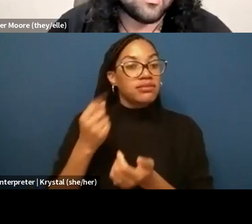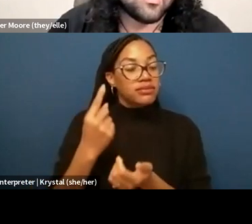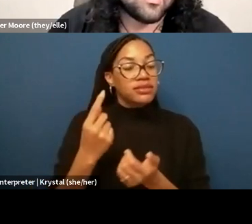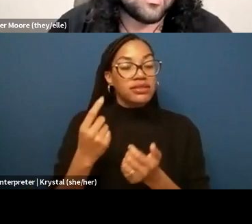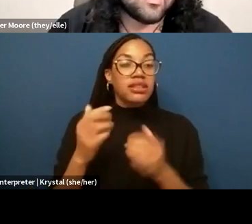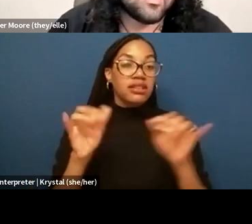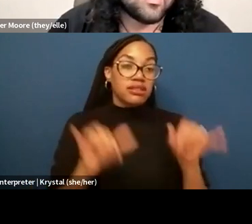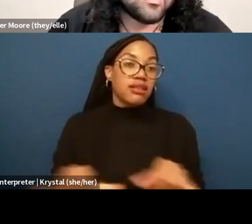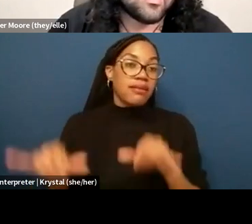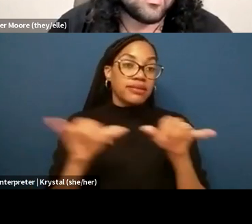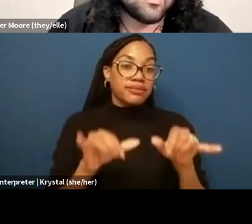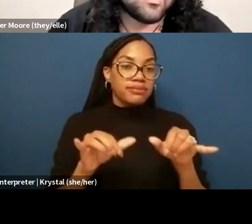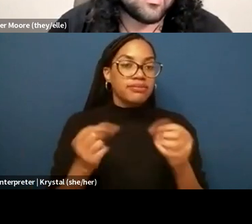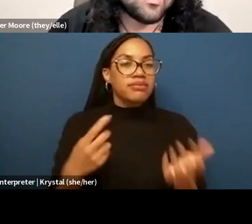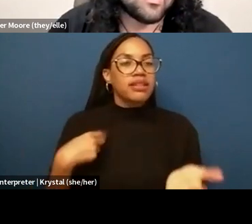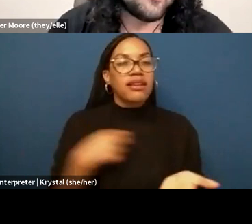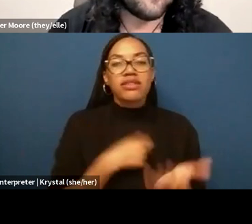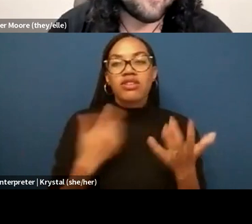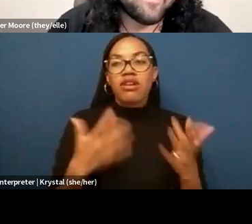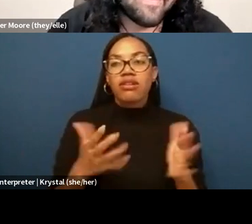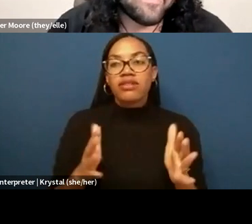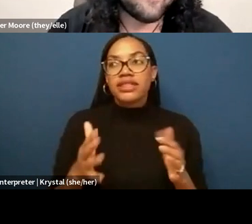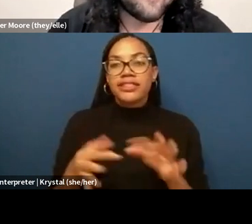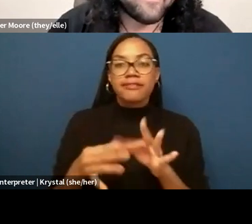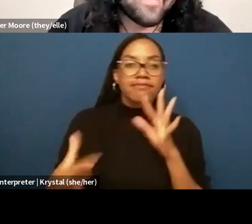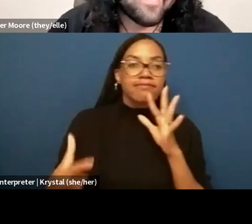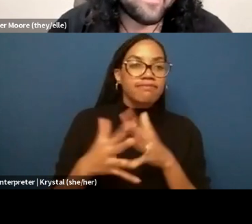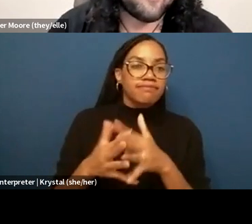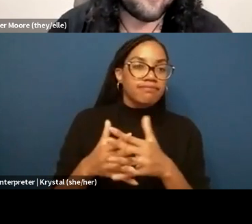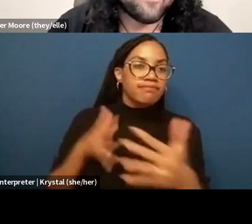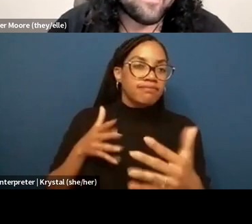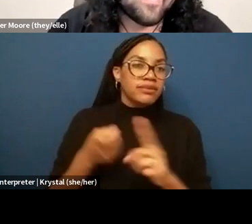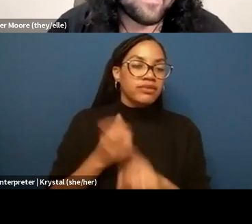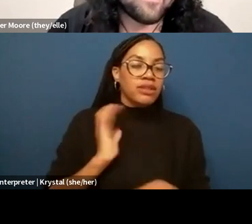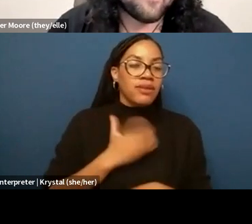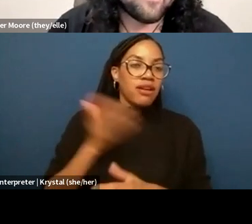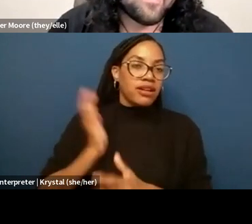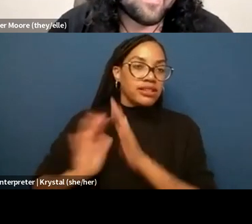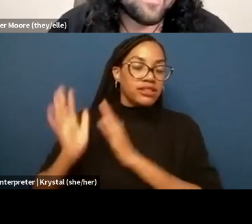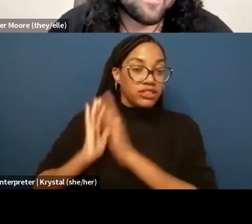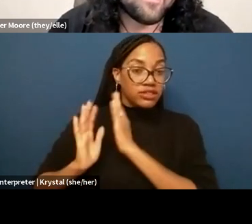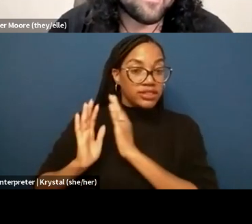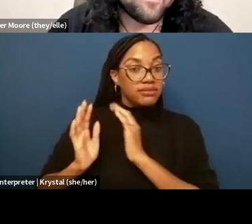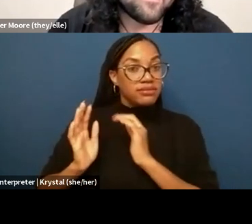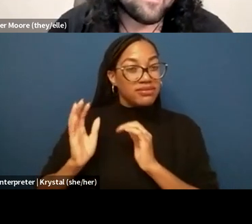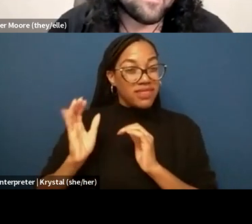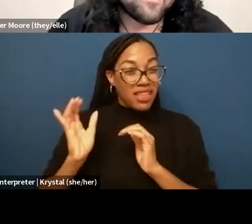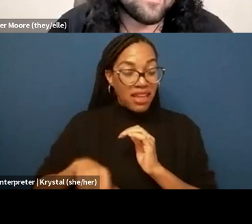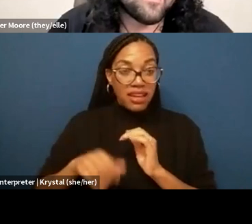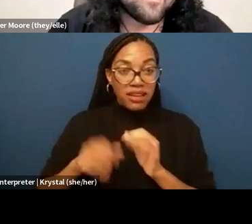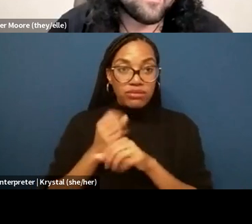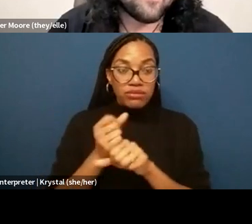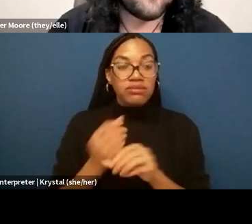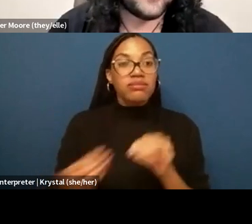been disrupted from our lines of ancestry, it brings up a whole additional